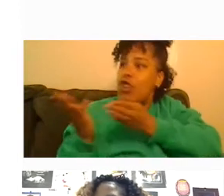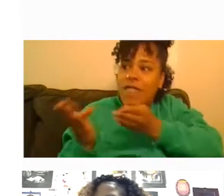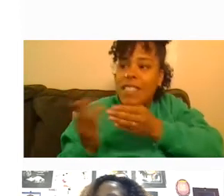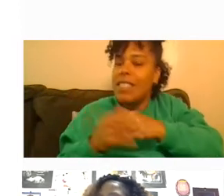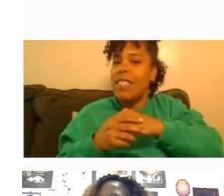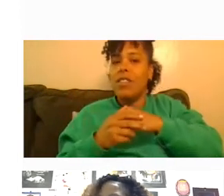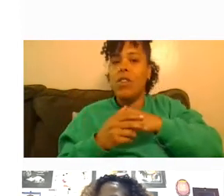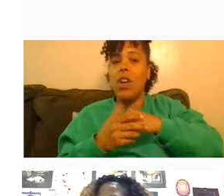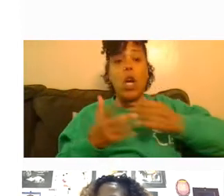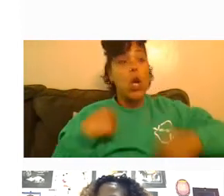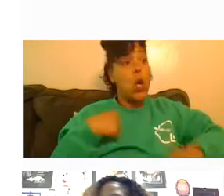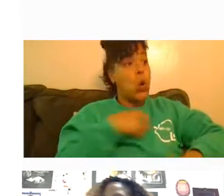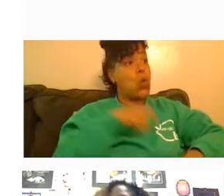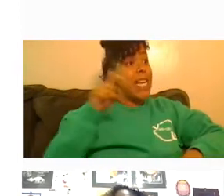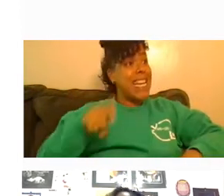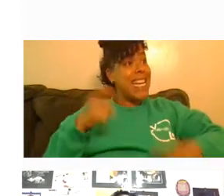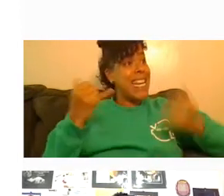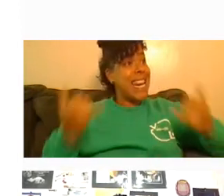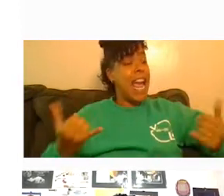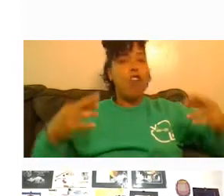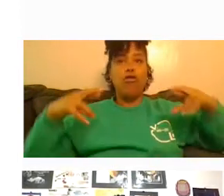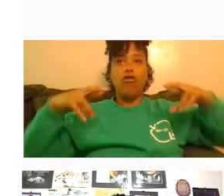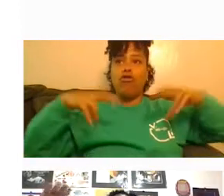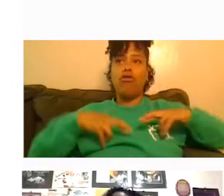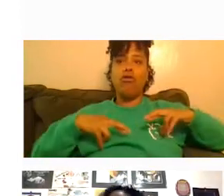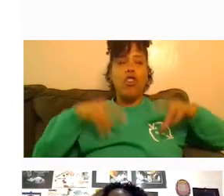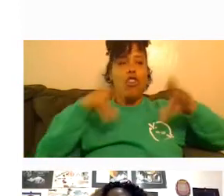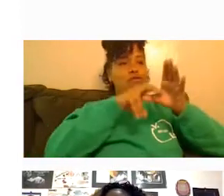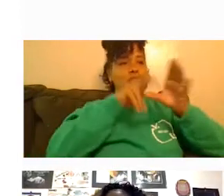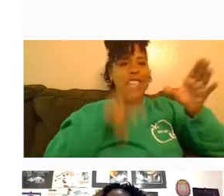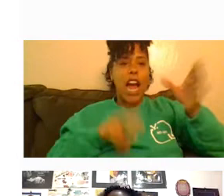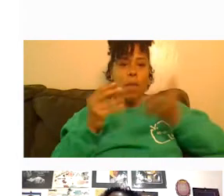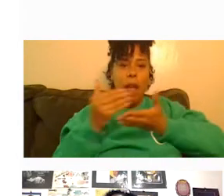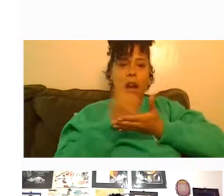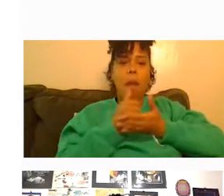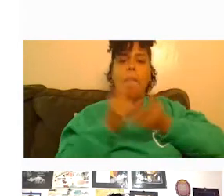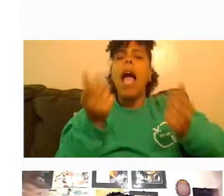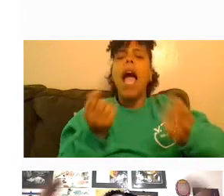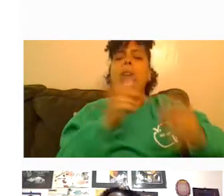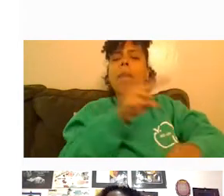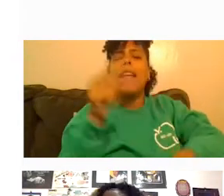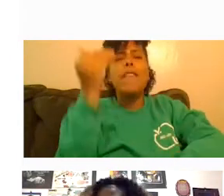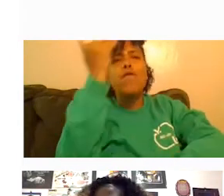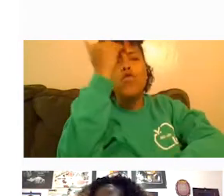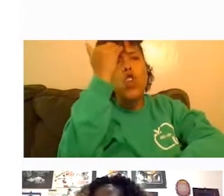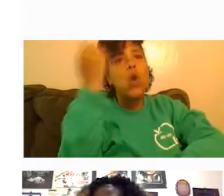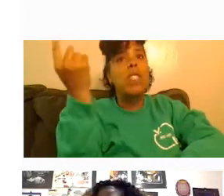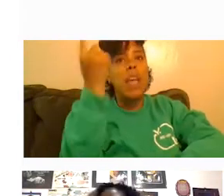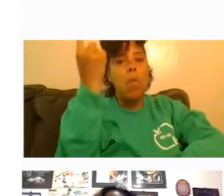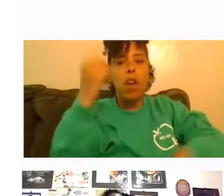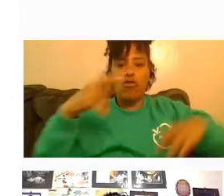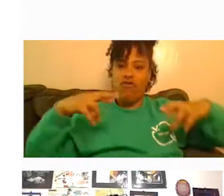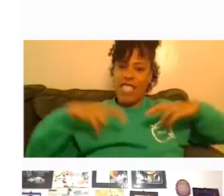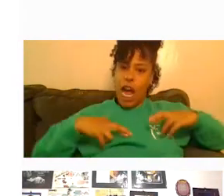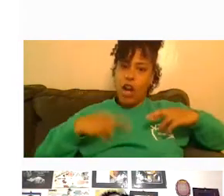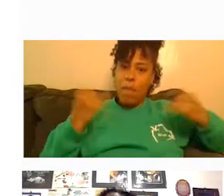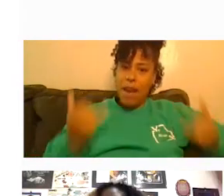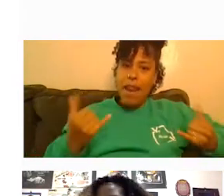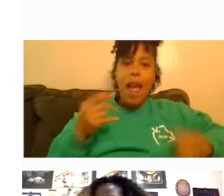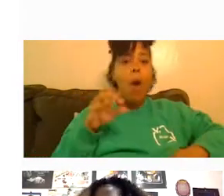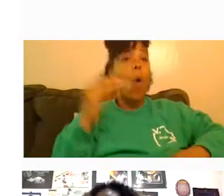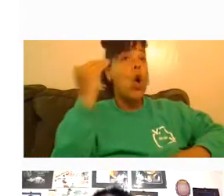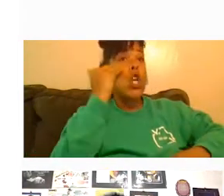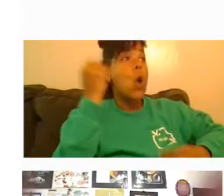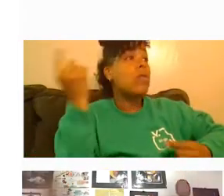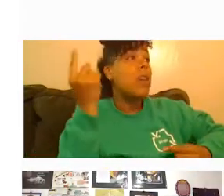need now is retirement income. How many of you know somebody who's retired? How many of you are in retirement? Or how many of y'all wish you